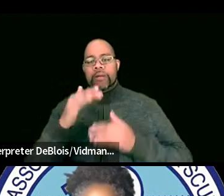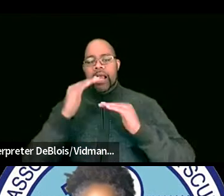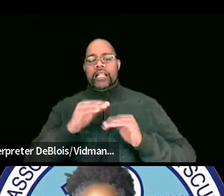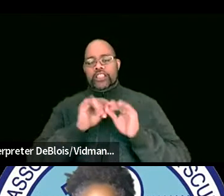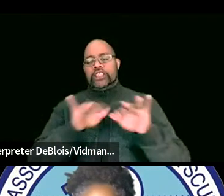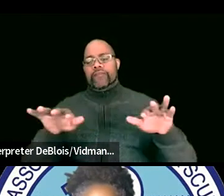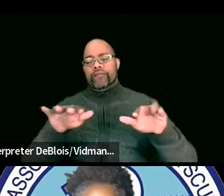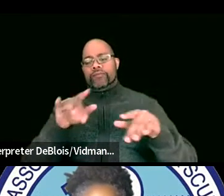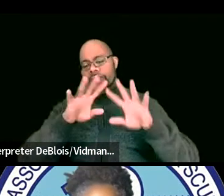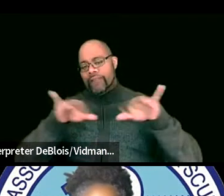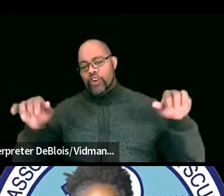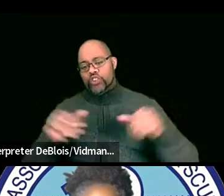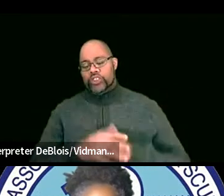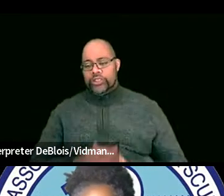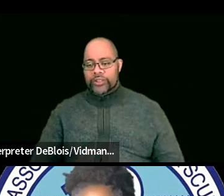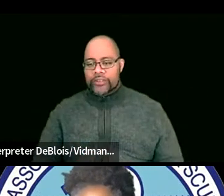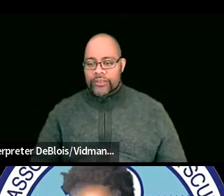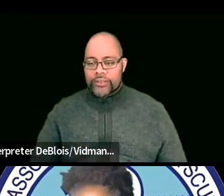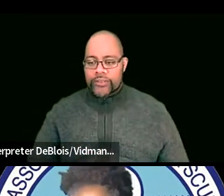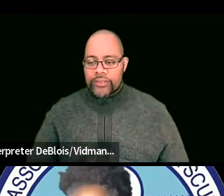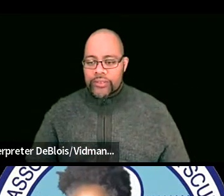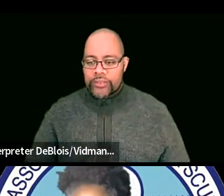diverse.